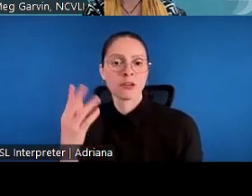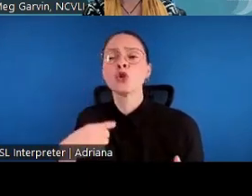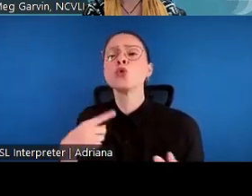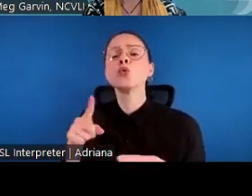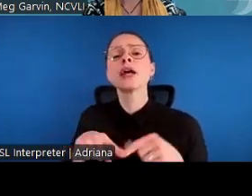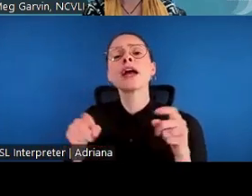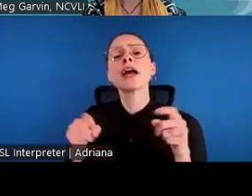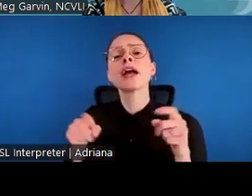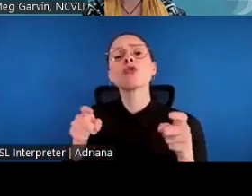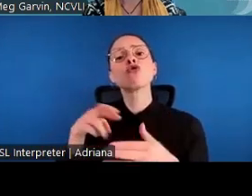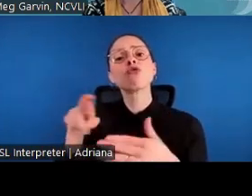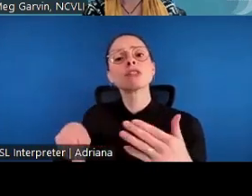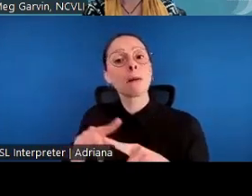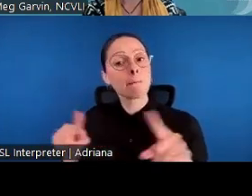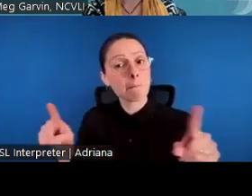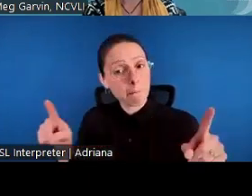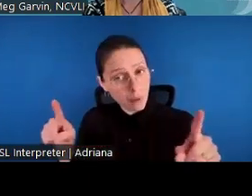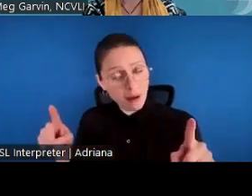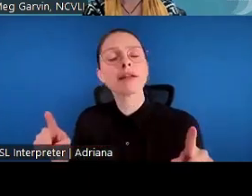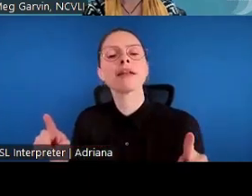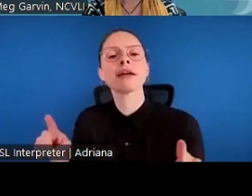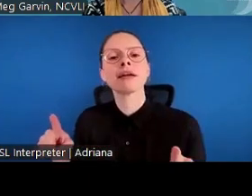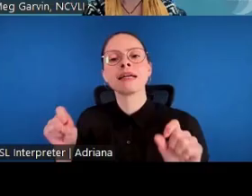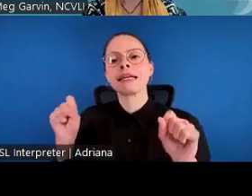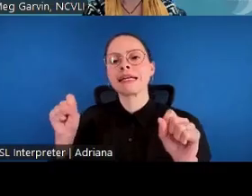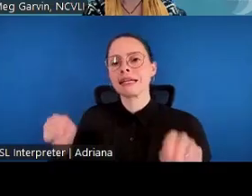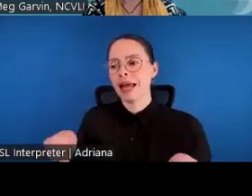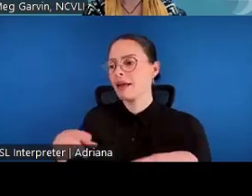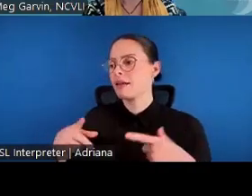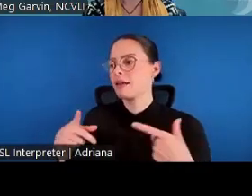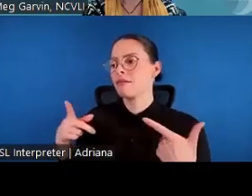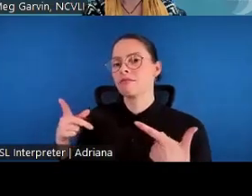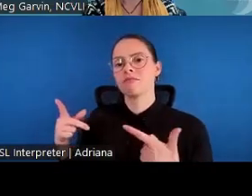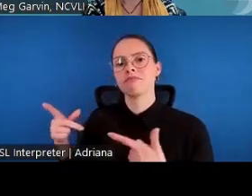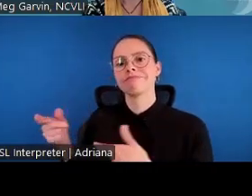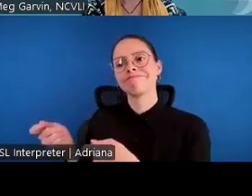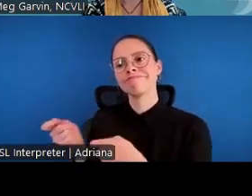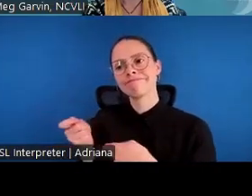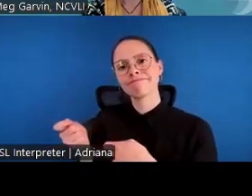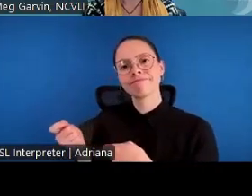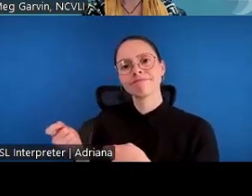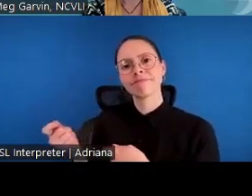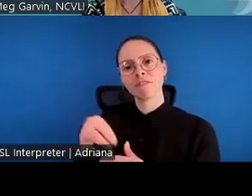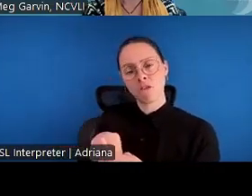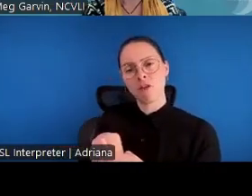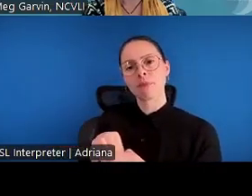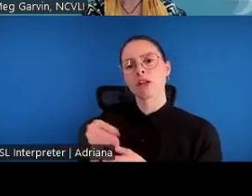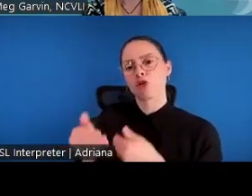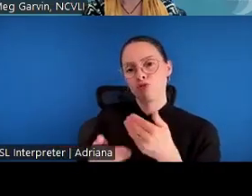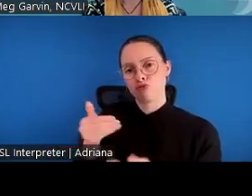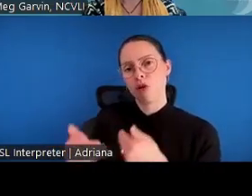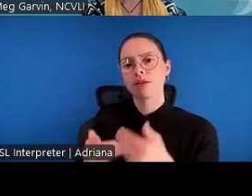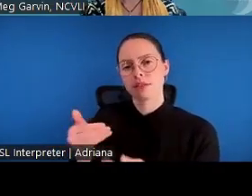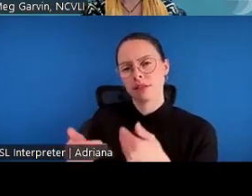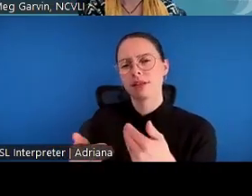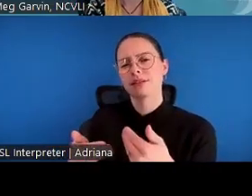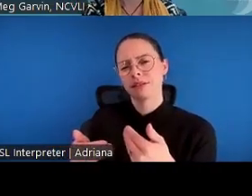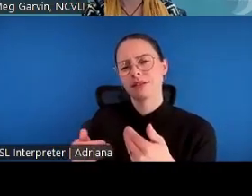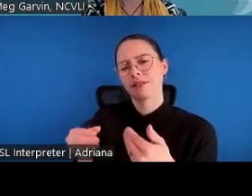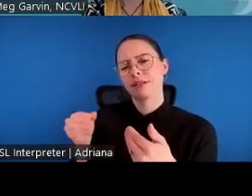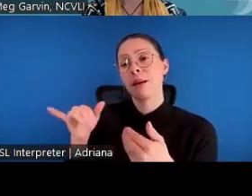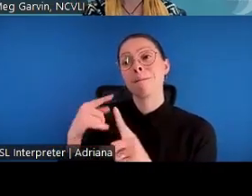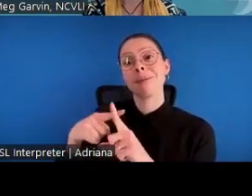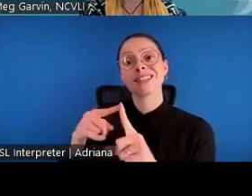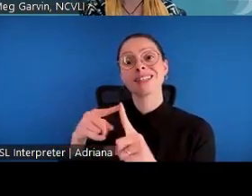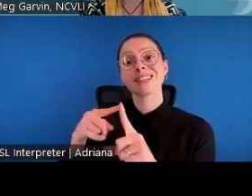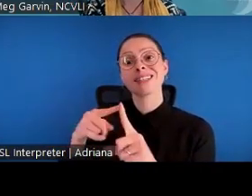but you can certainly, to a limited extent, control the process itself. And so a positive experience with the government is one that is to the advantage